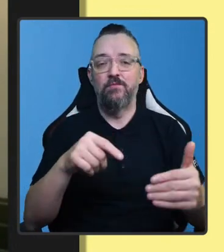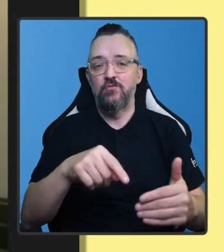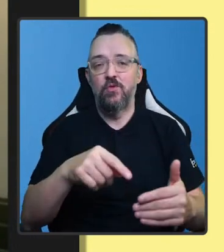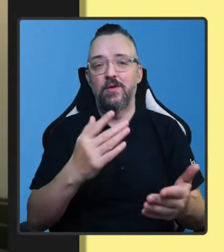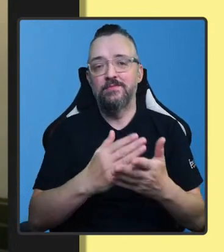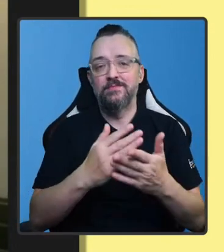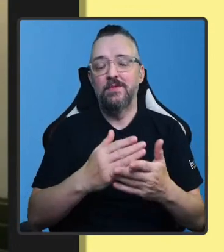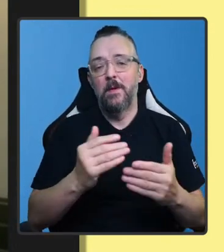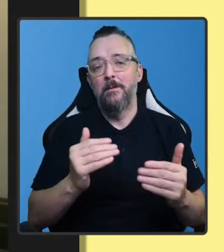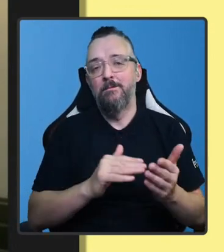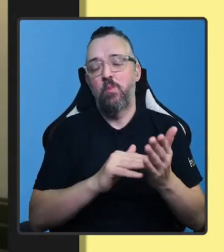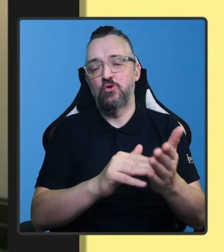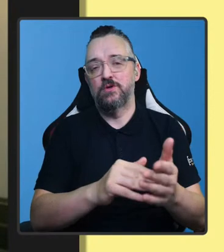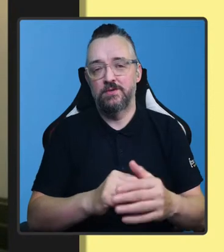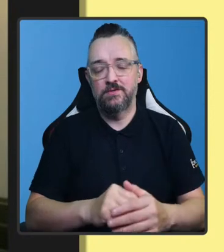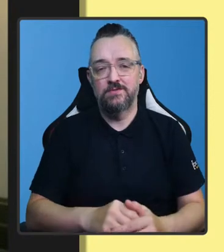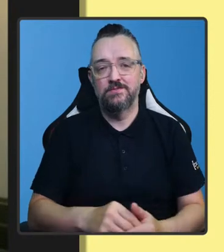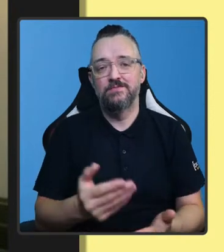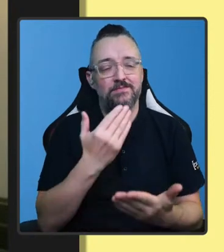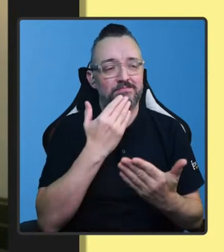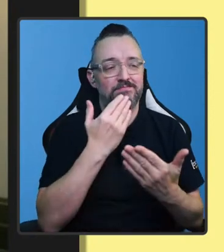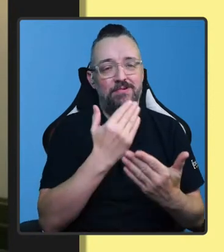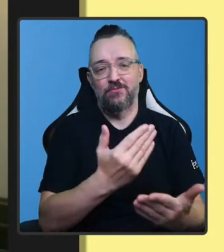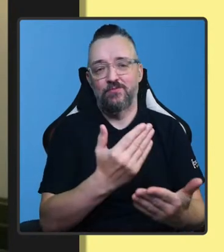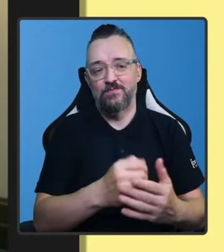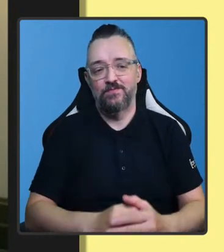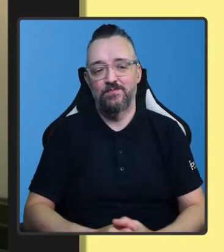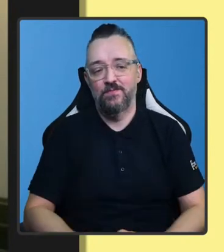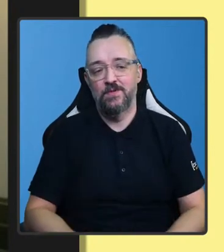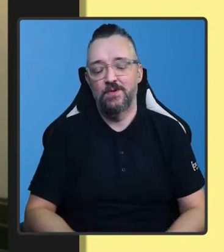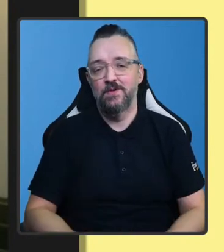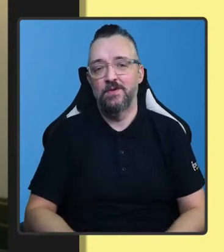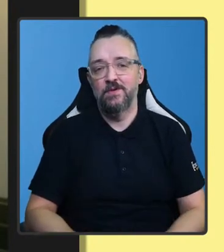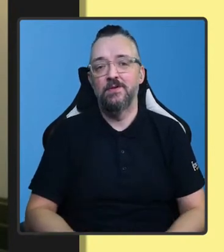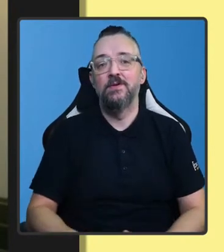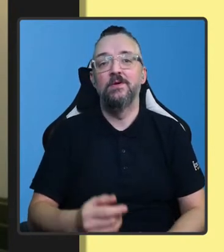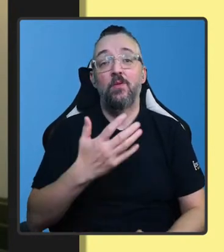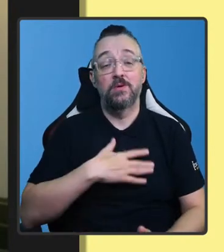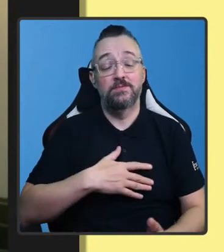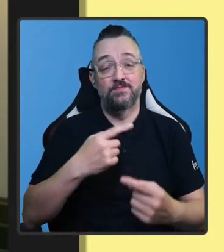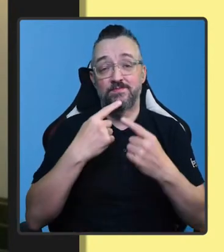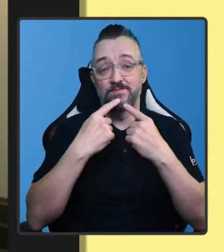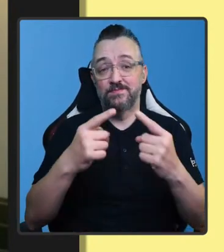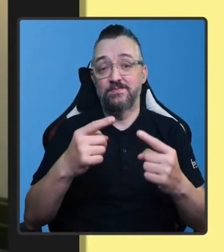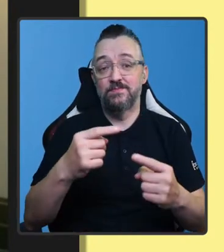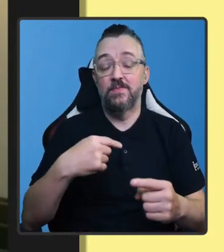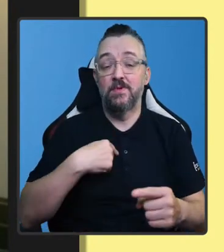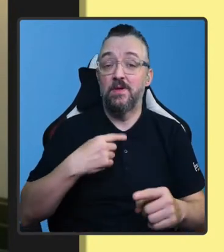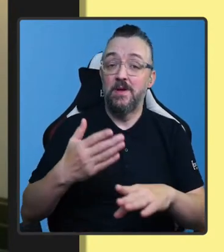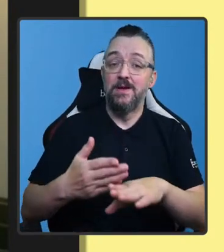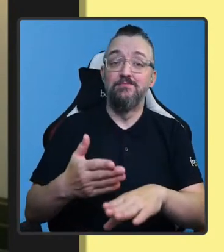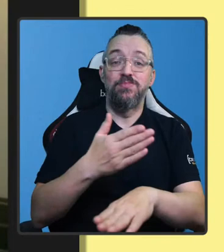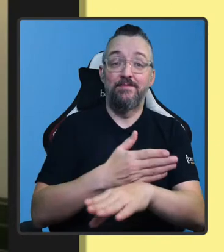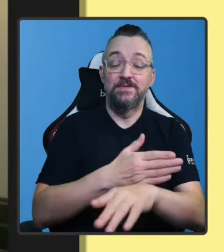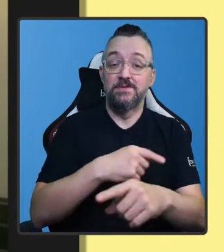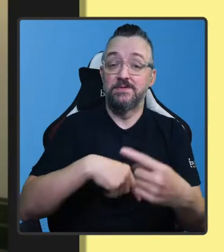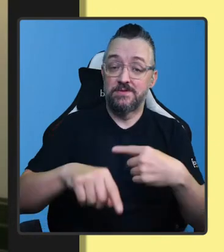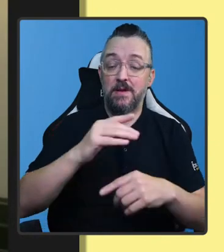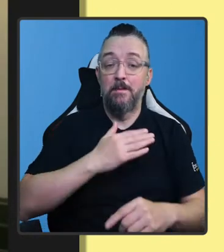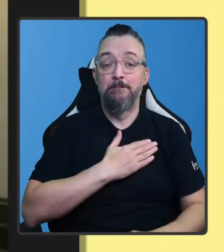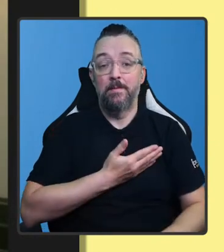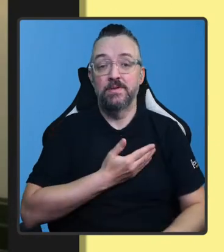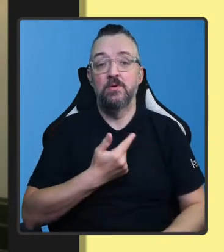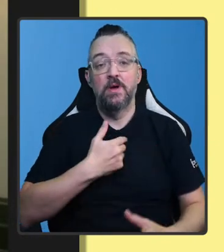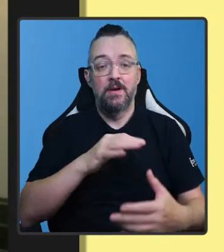today. Merci, Heather. Let me reassure you all that as former members, we are engaging with